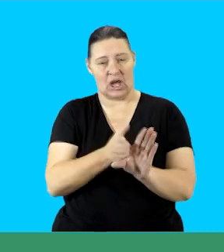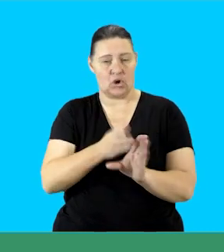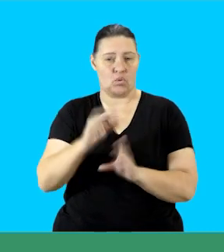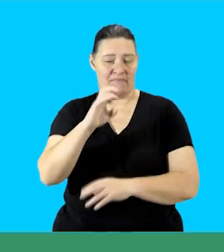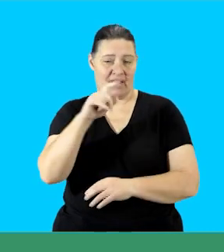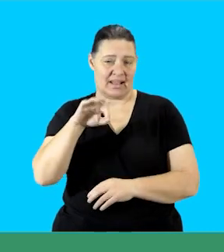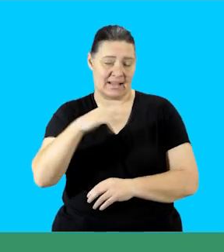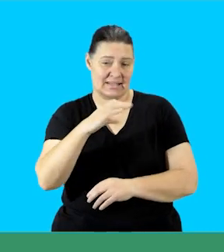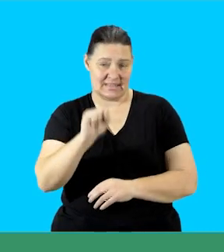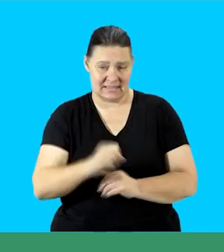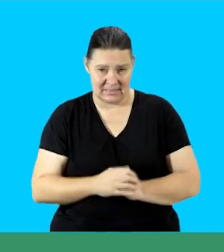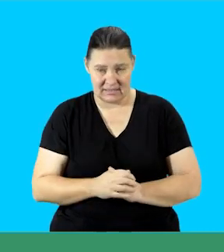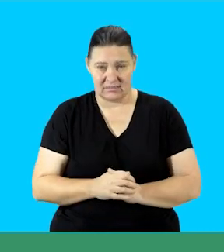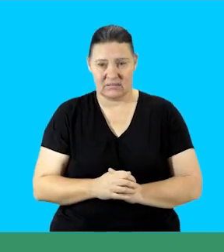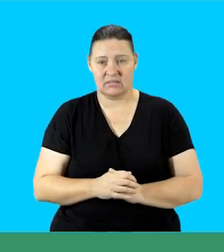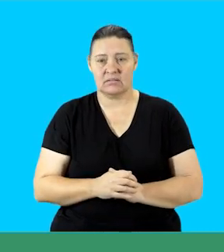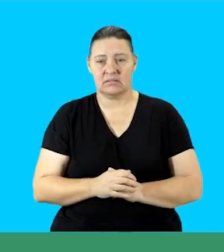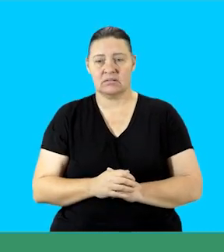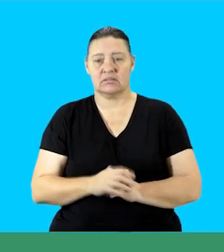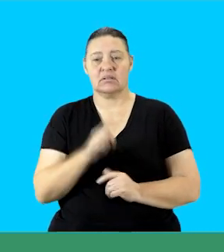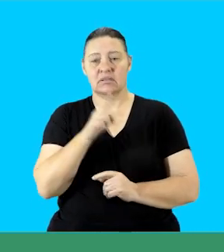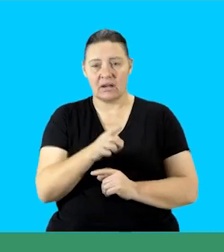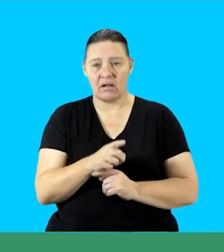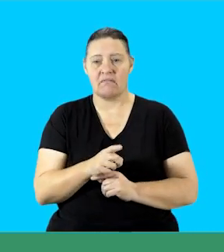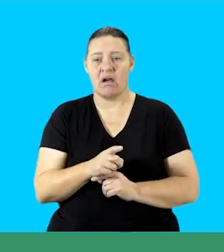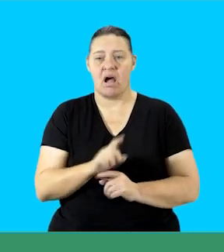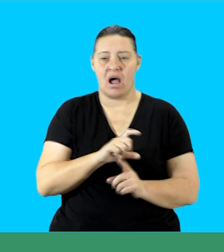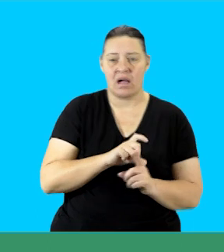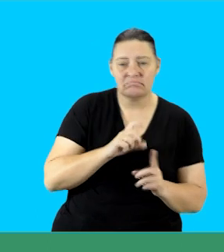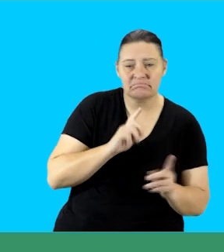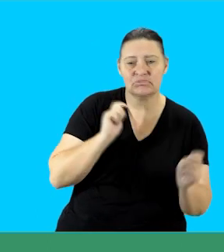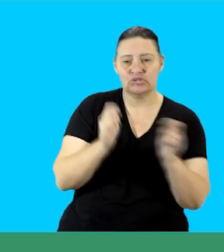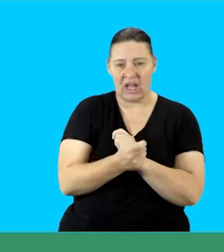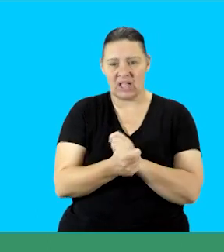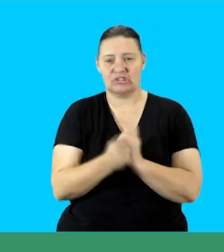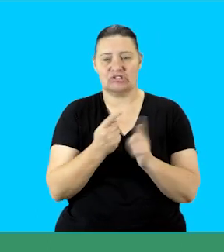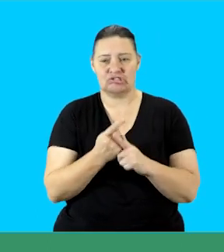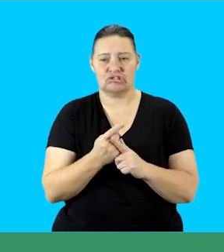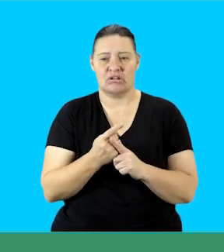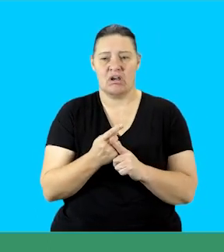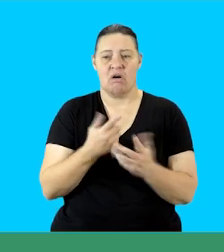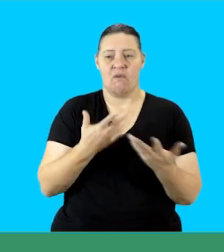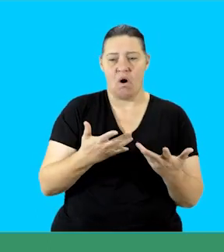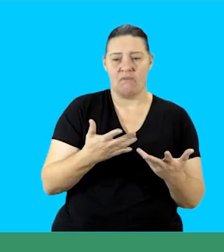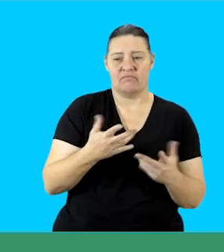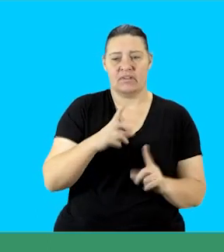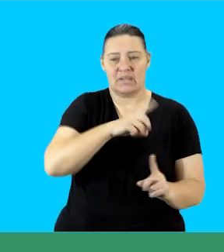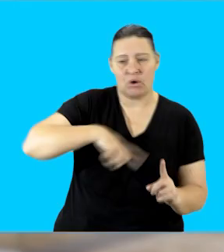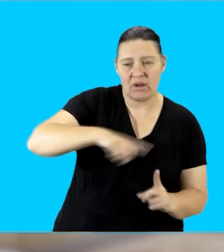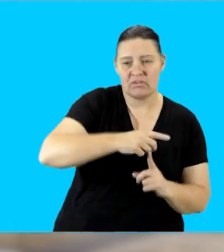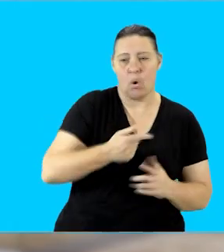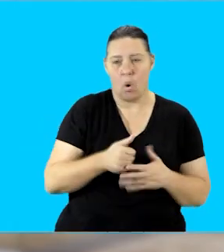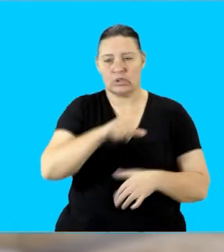Changes in demographics or social-cultural habits can have a significant impact on sales performance. Obviously,